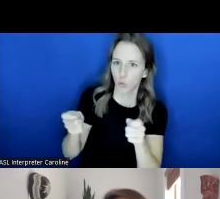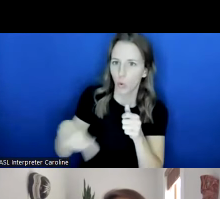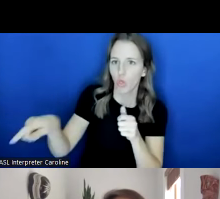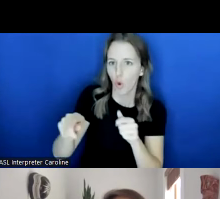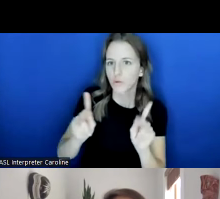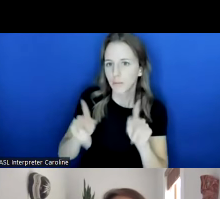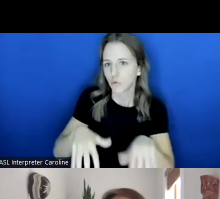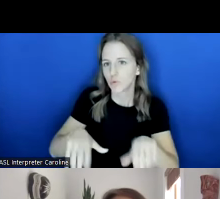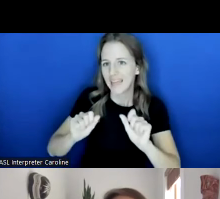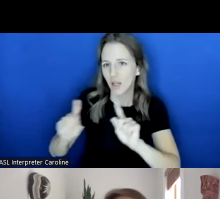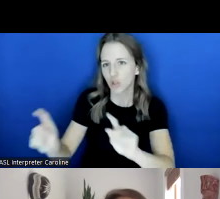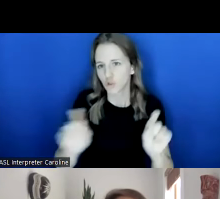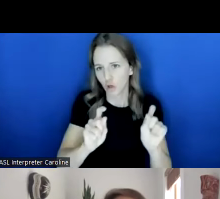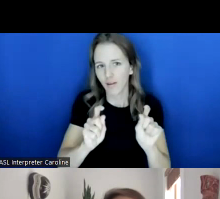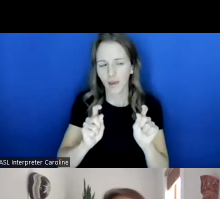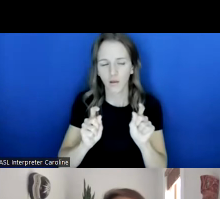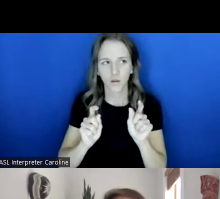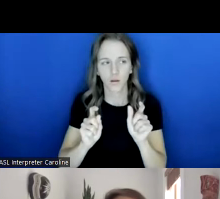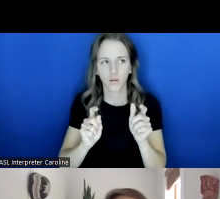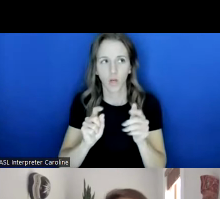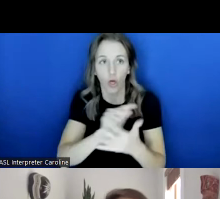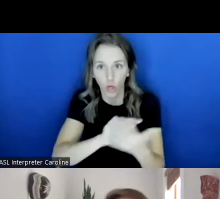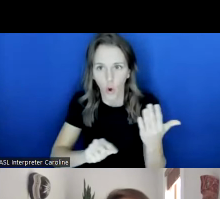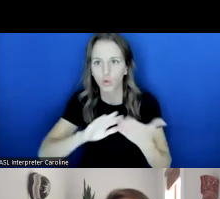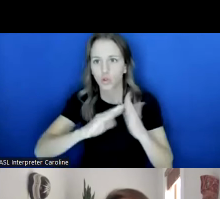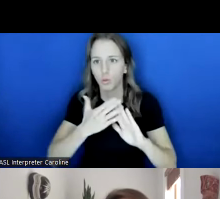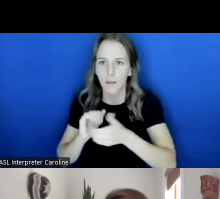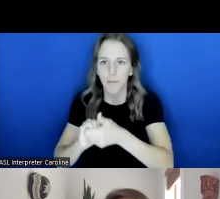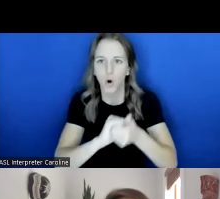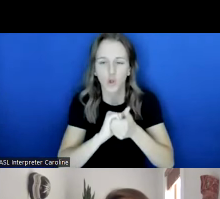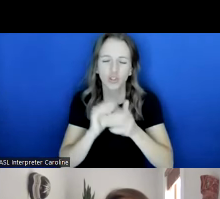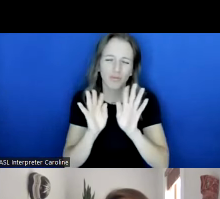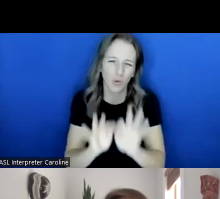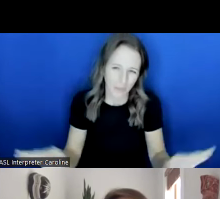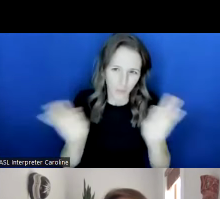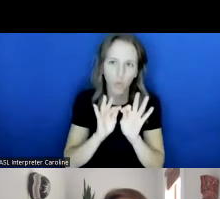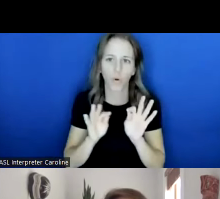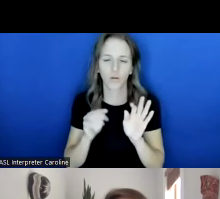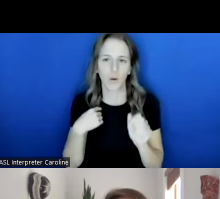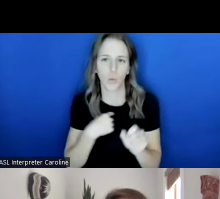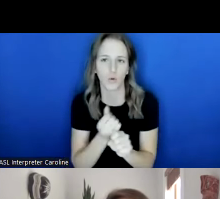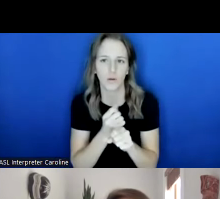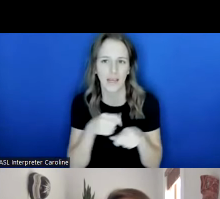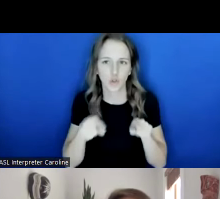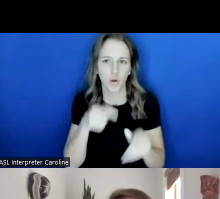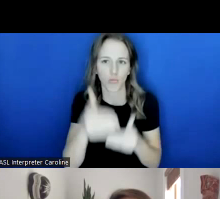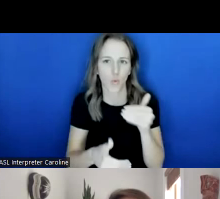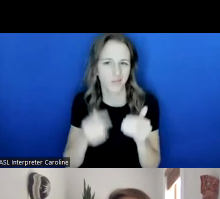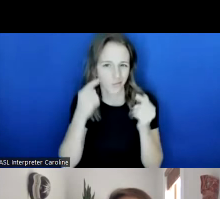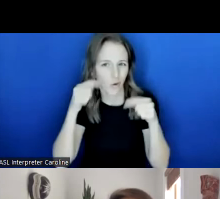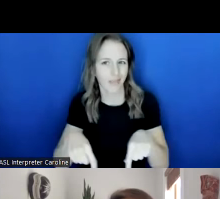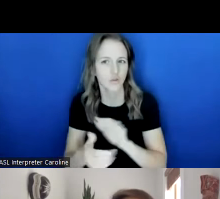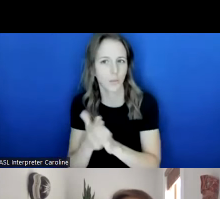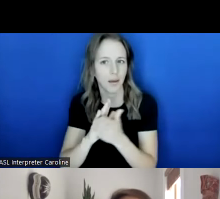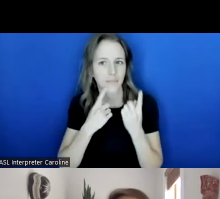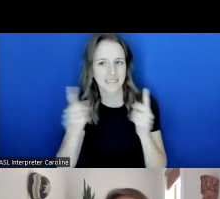important partnerships that we created in this process in order to make this a success. And this